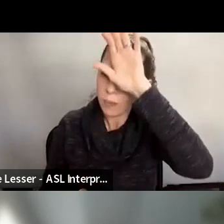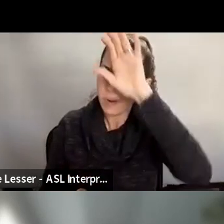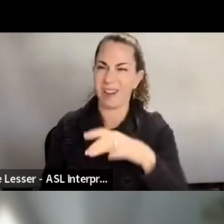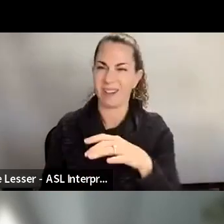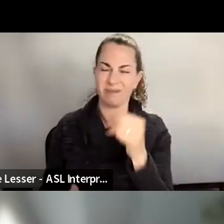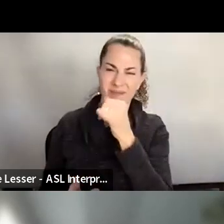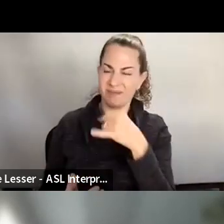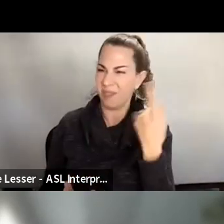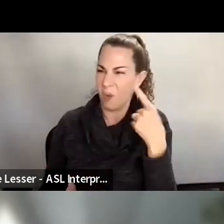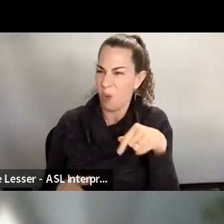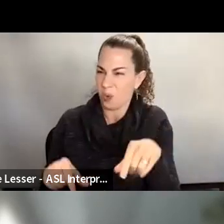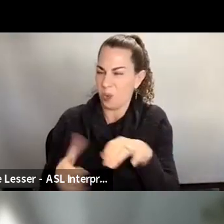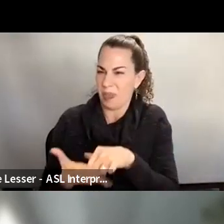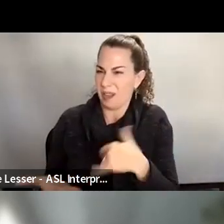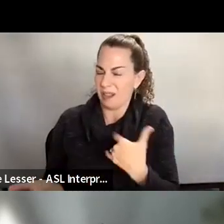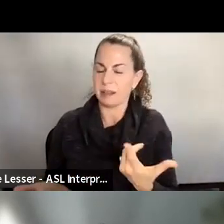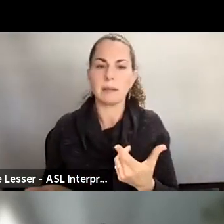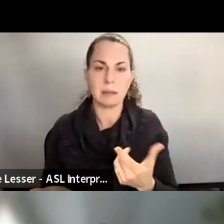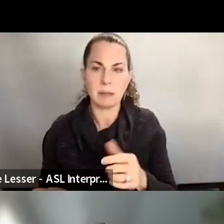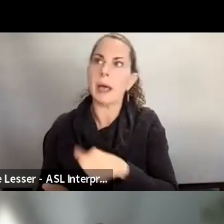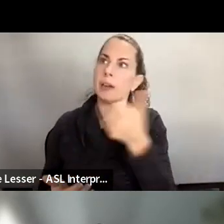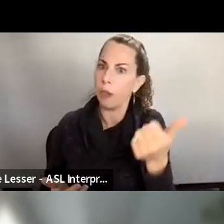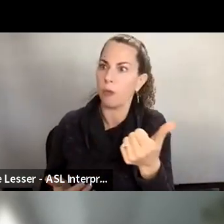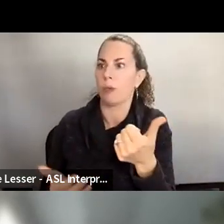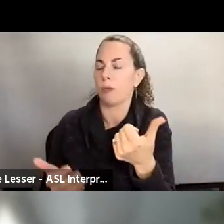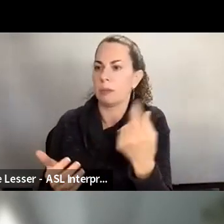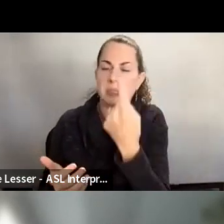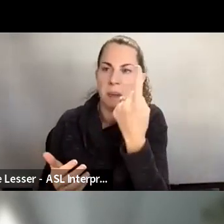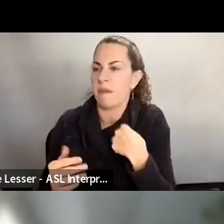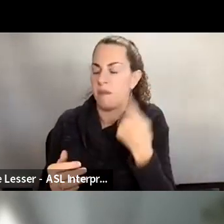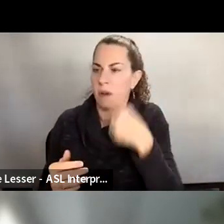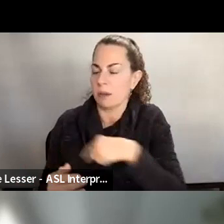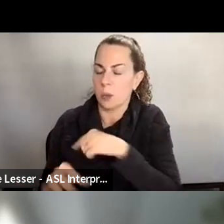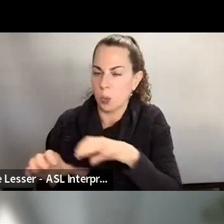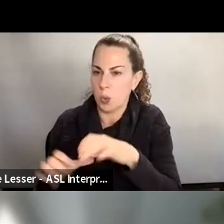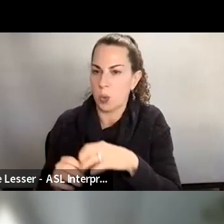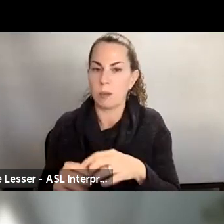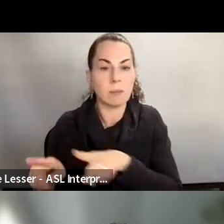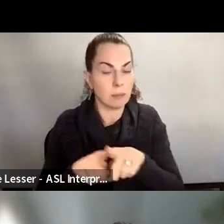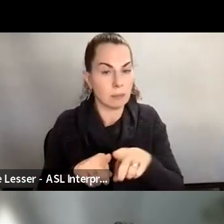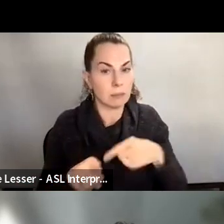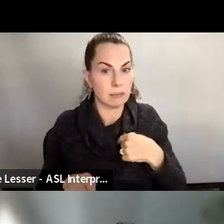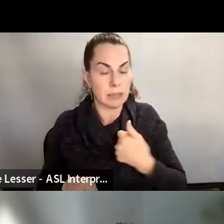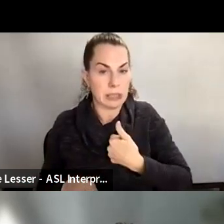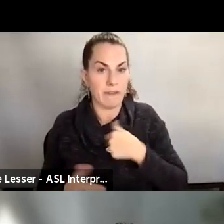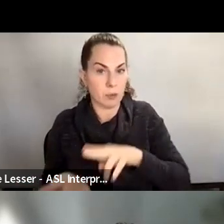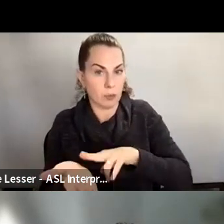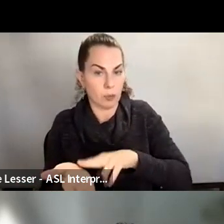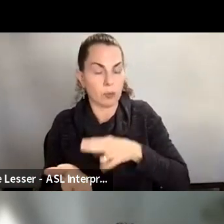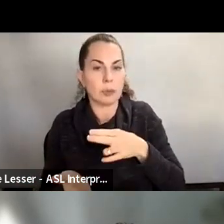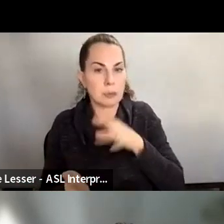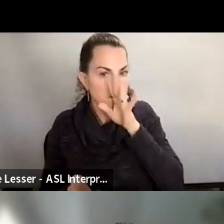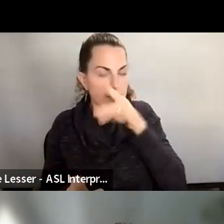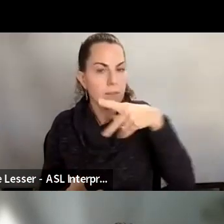ridiculous, another thing for us to do. And in all honesty, as a Portuguese speaking nurse myself, it was somewhat